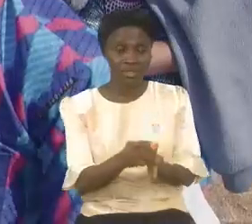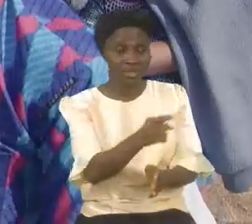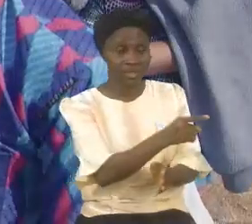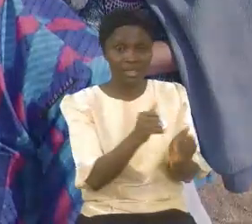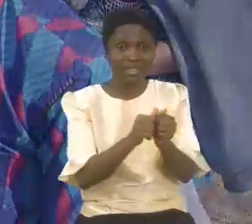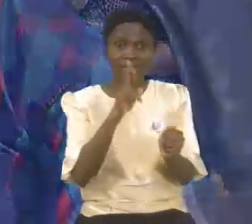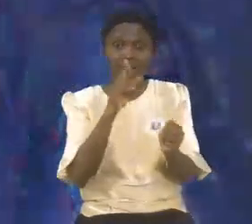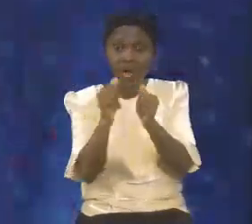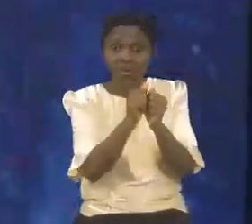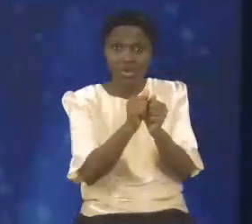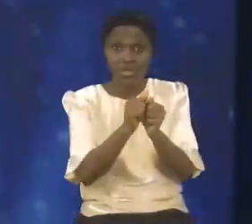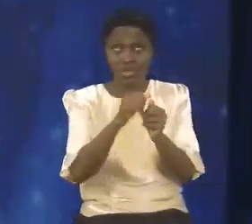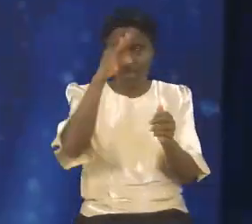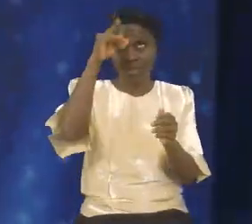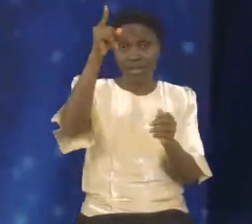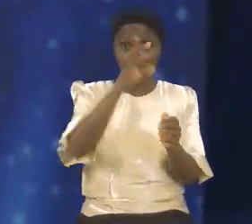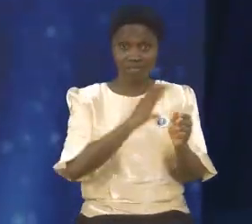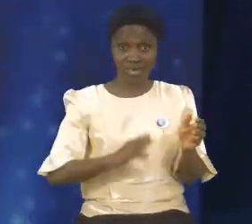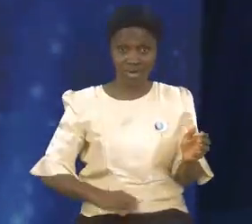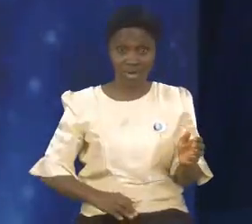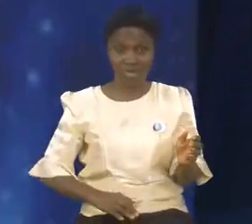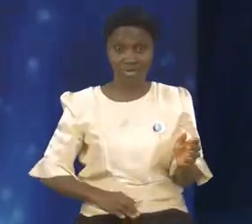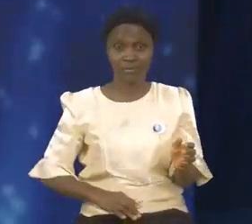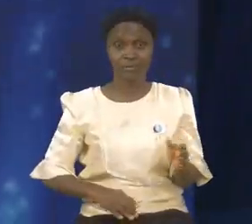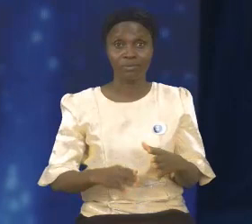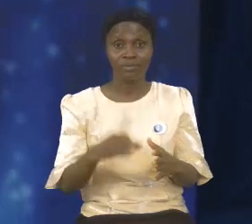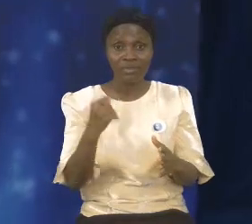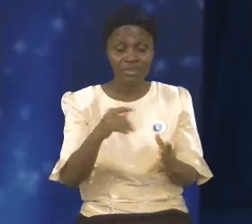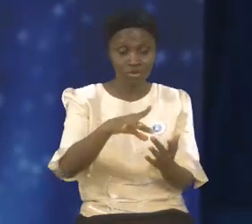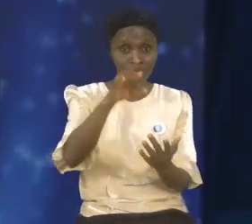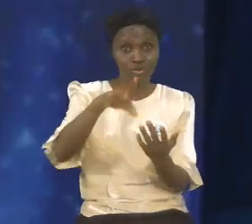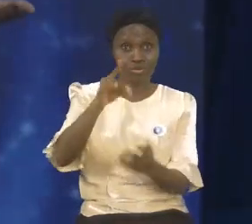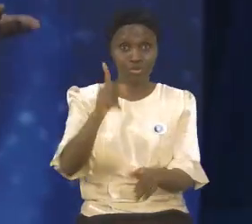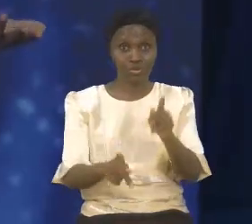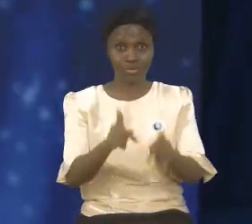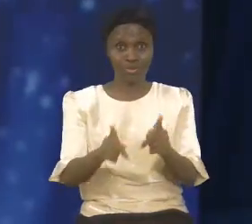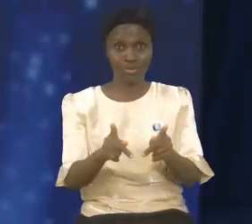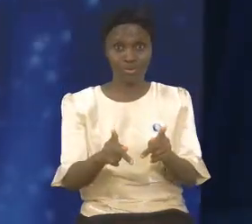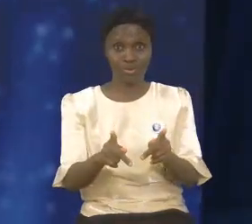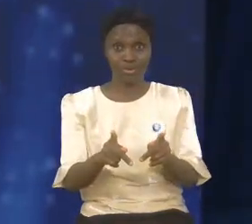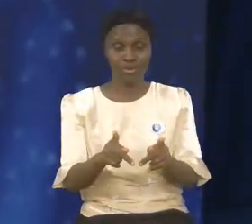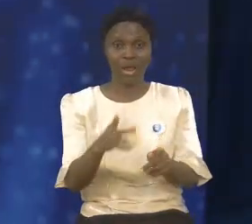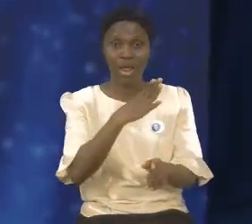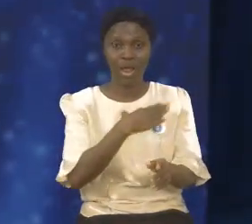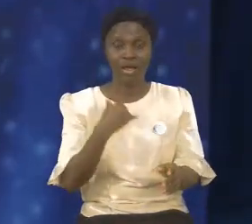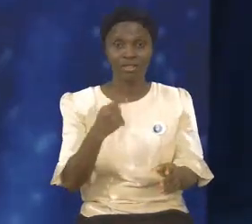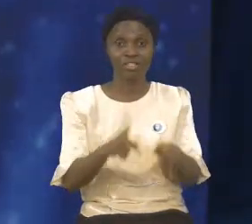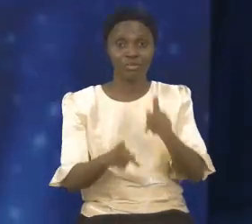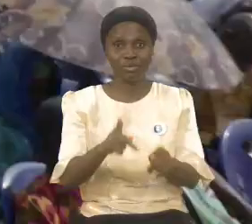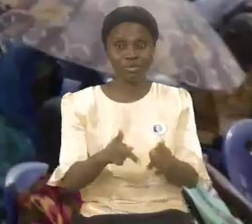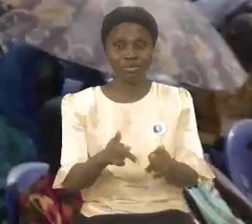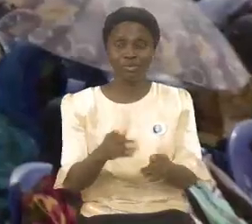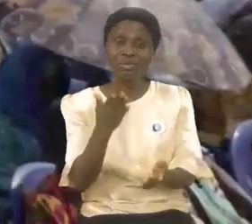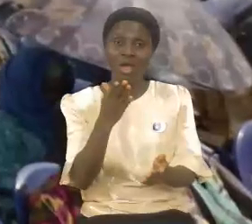with Christ, are called, they are chosen, and they are faithful. May God find you